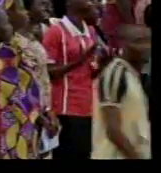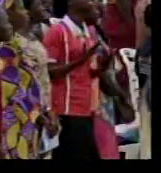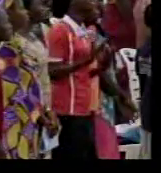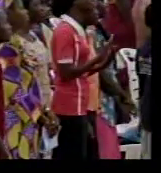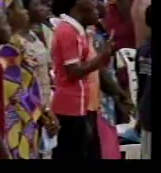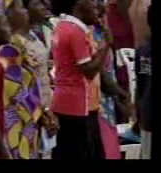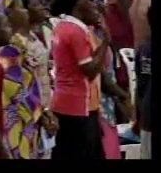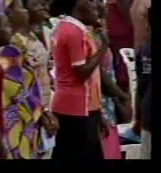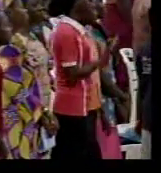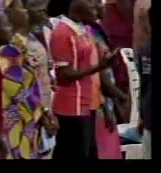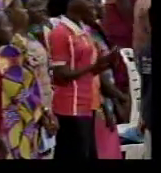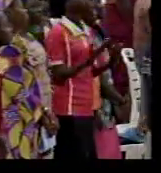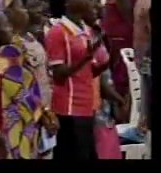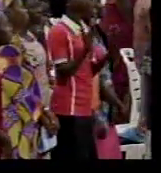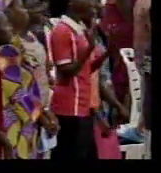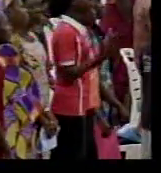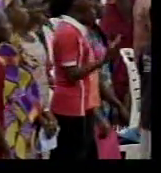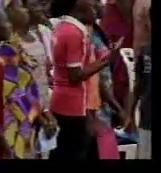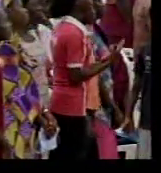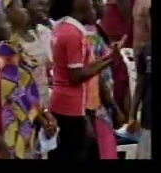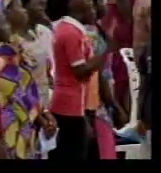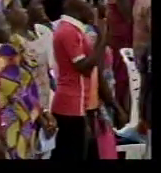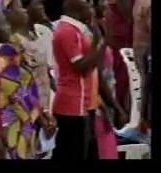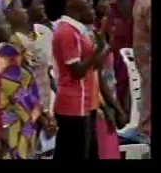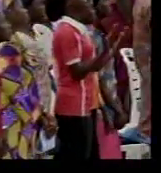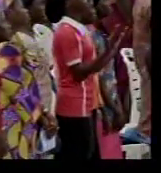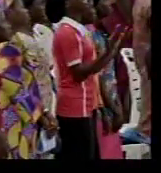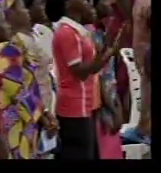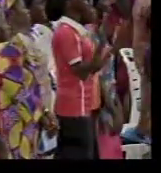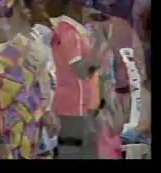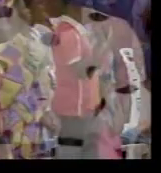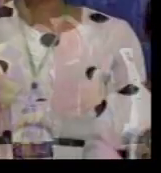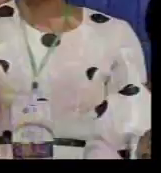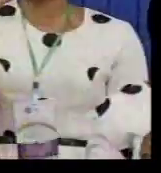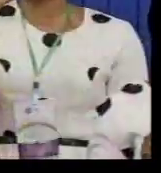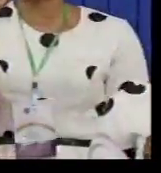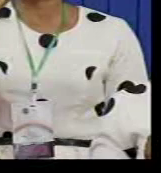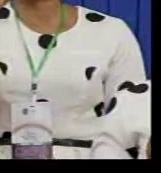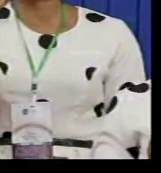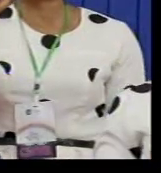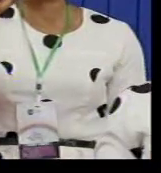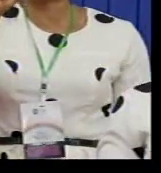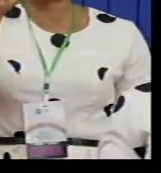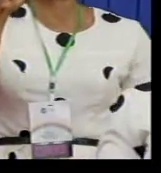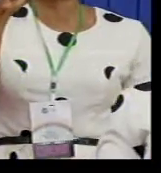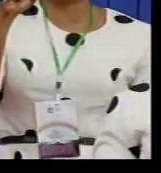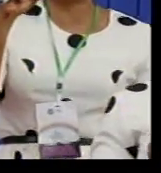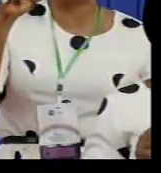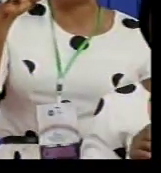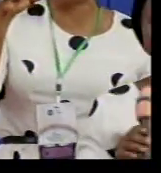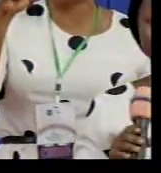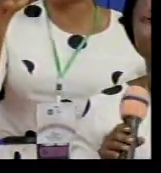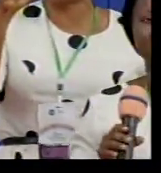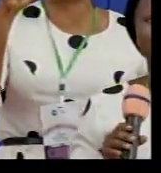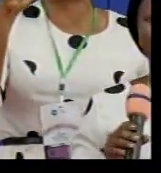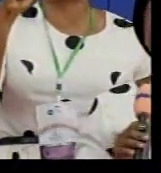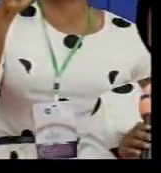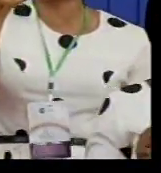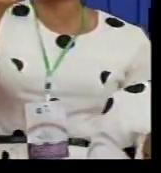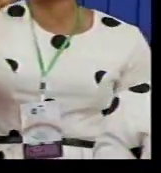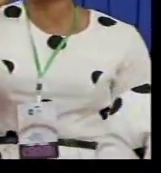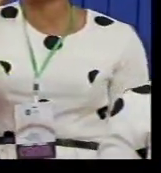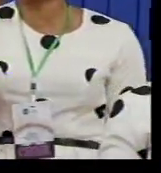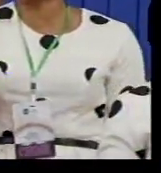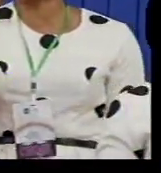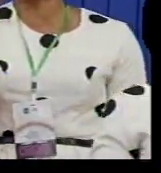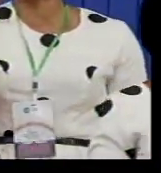says in verse 17, it says, "Faith cometh by hearing, hearing by the vision, hearing by the